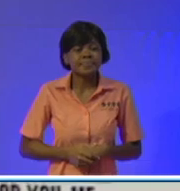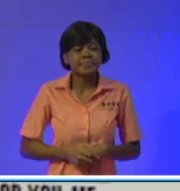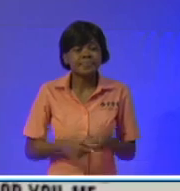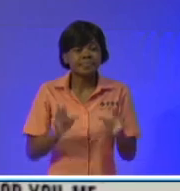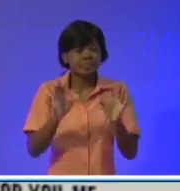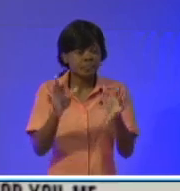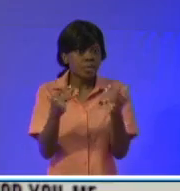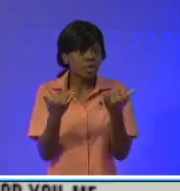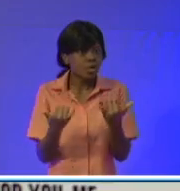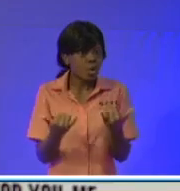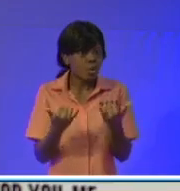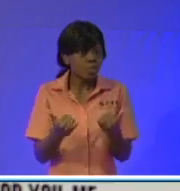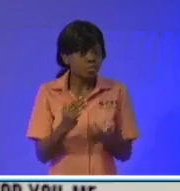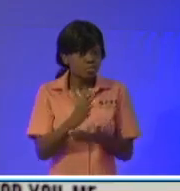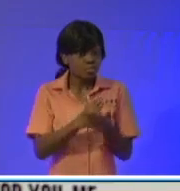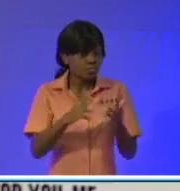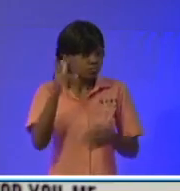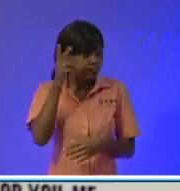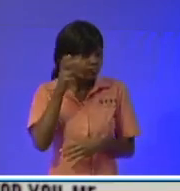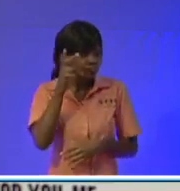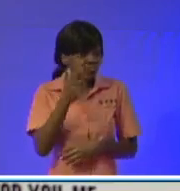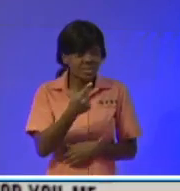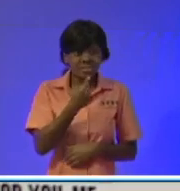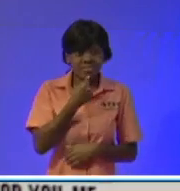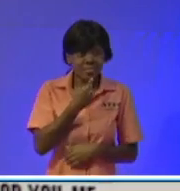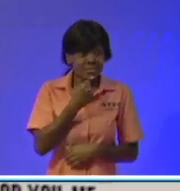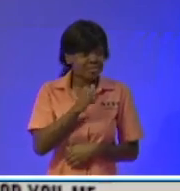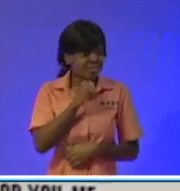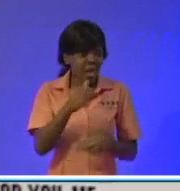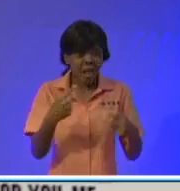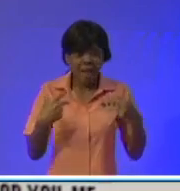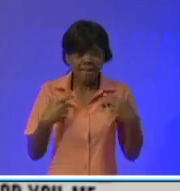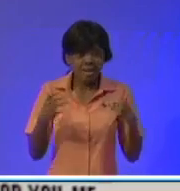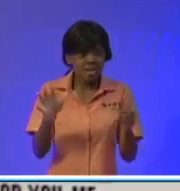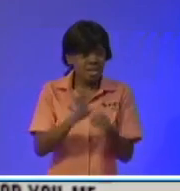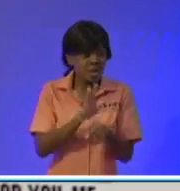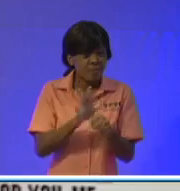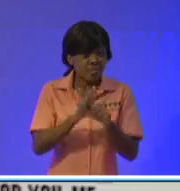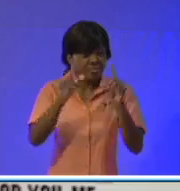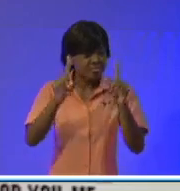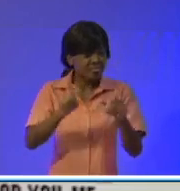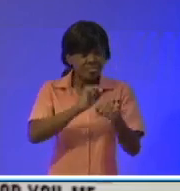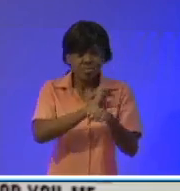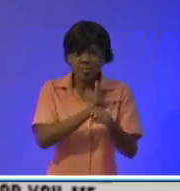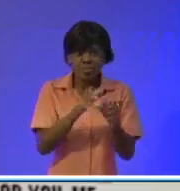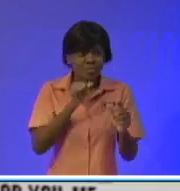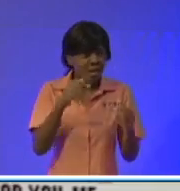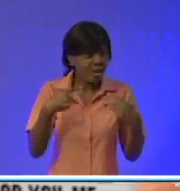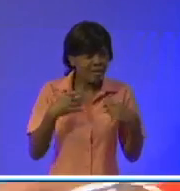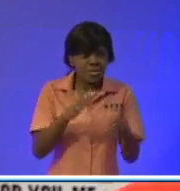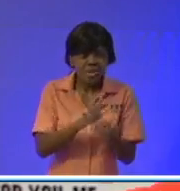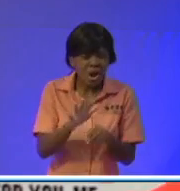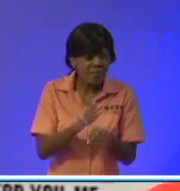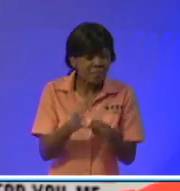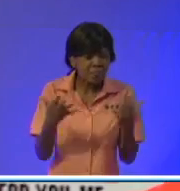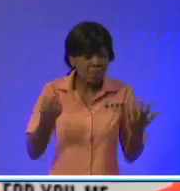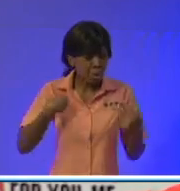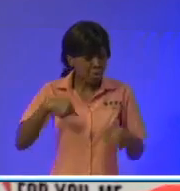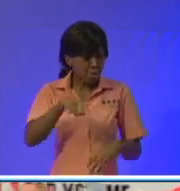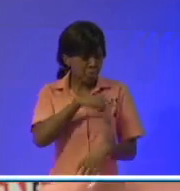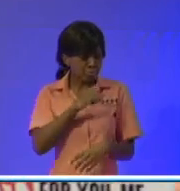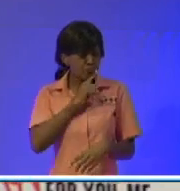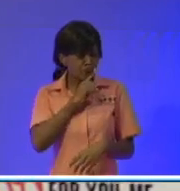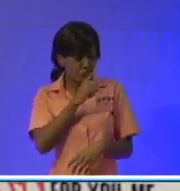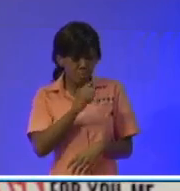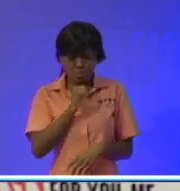this? And secondly, is the Ministry of Health bracing for a surge in COVID-19 cases following Tobago election campaigning?